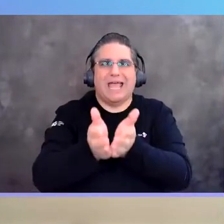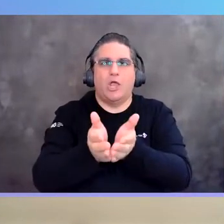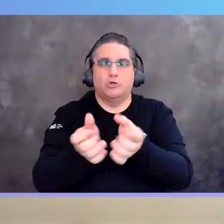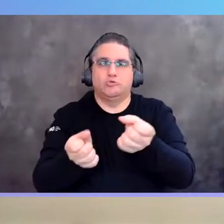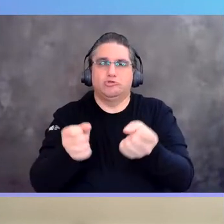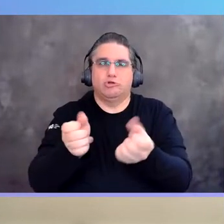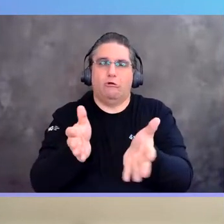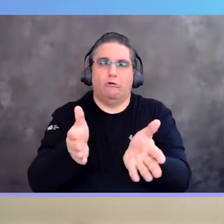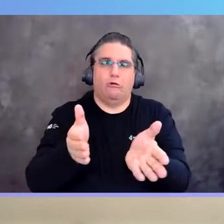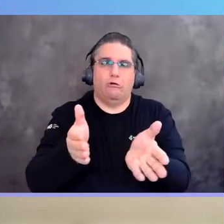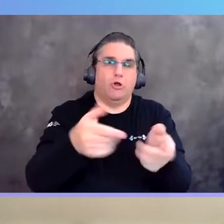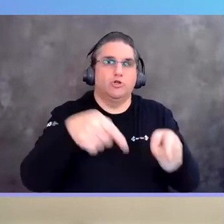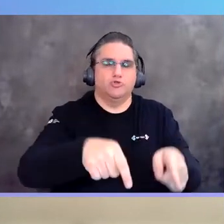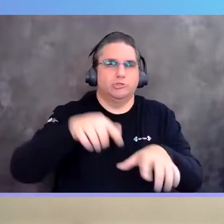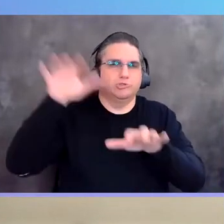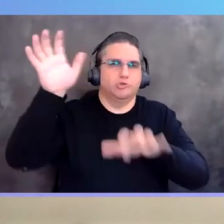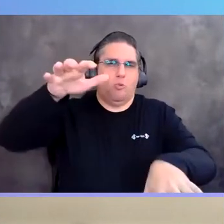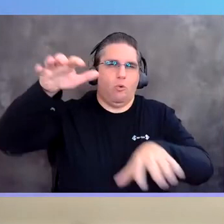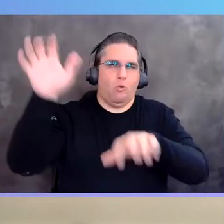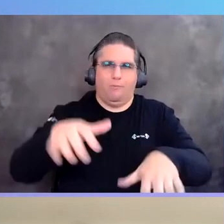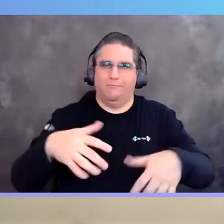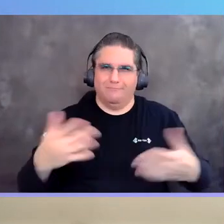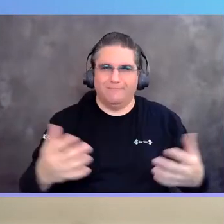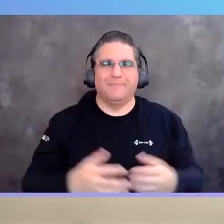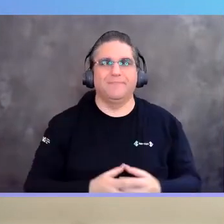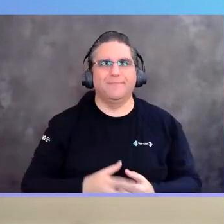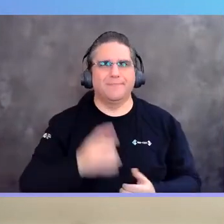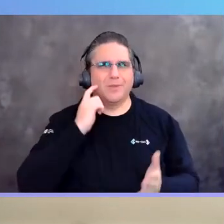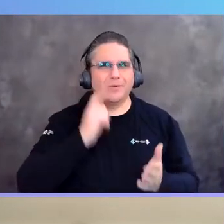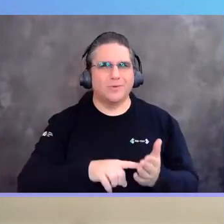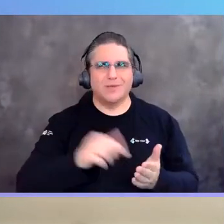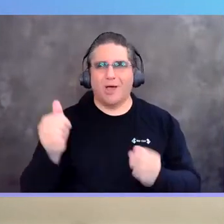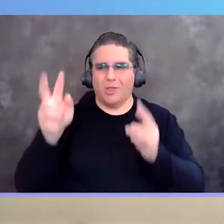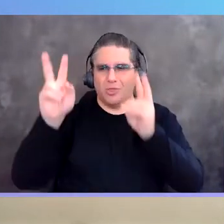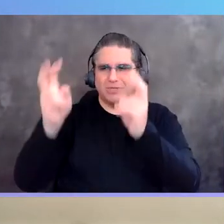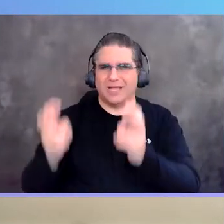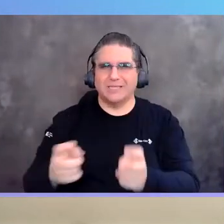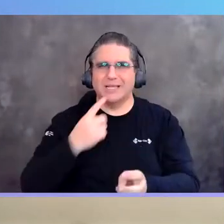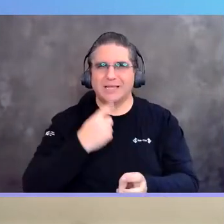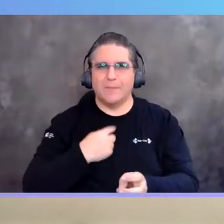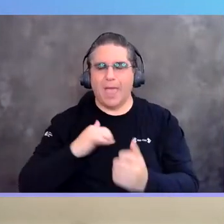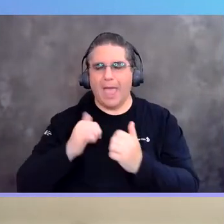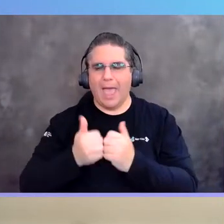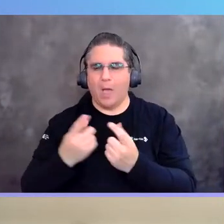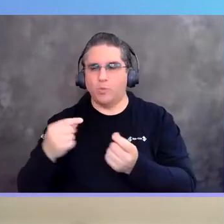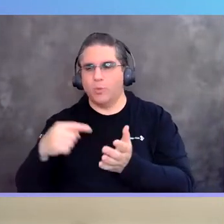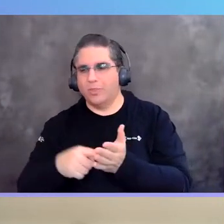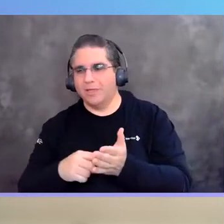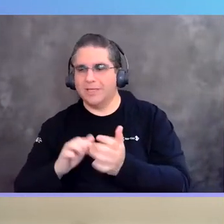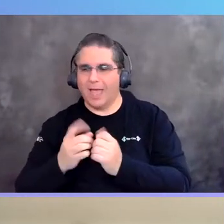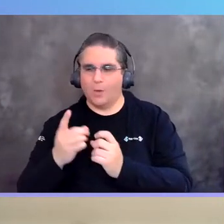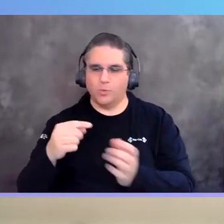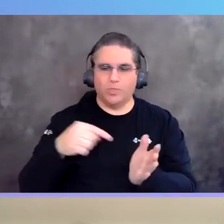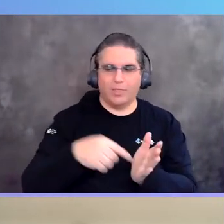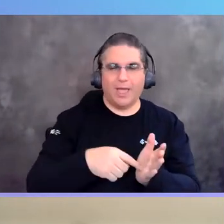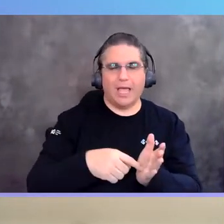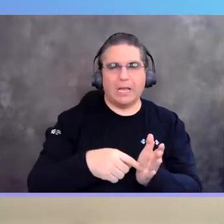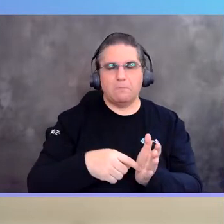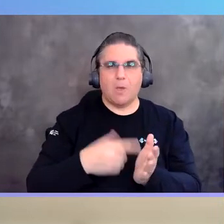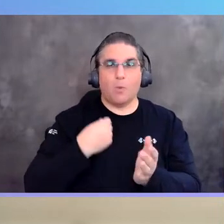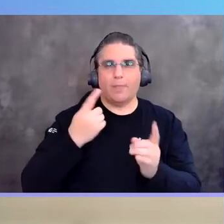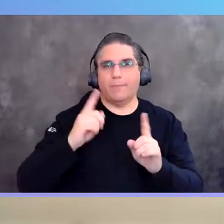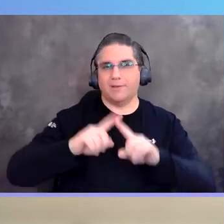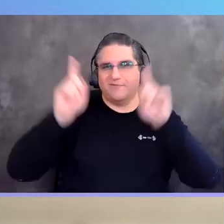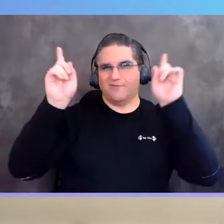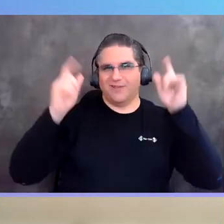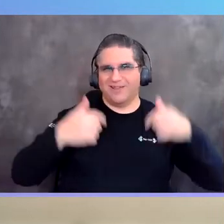talks. Everyone mentioned accessibility, how to do this, how to do that. So I thought I'd do something a bit different. Or another